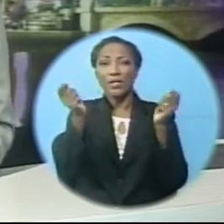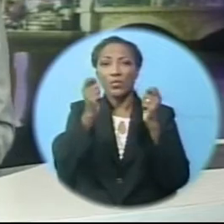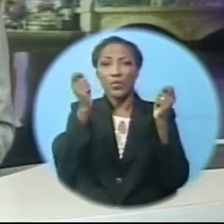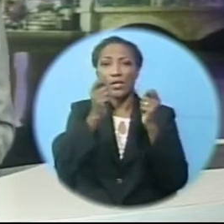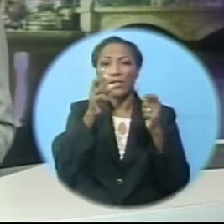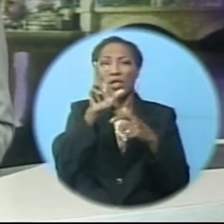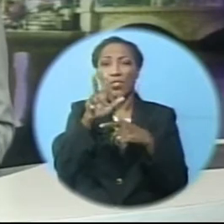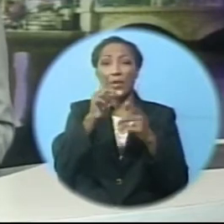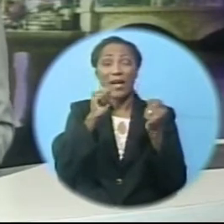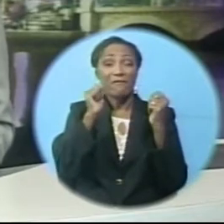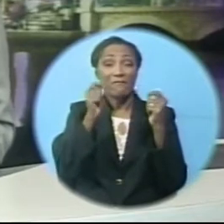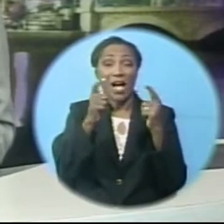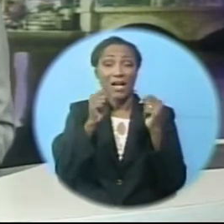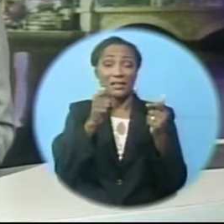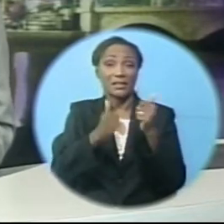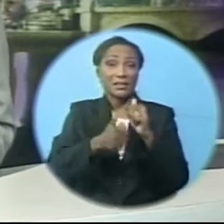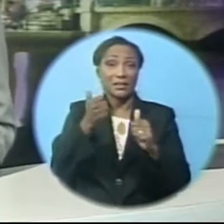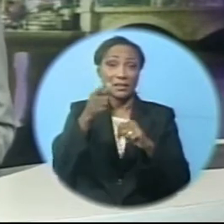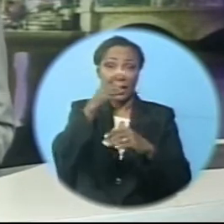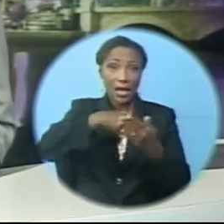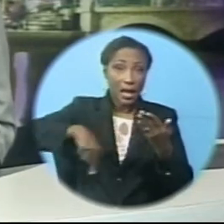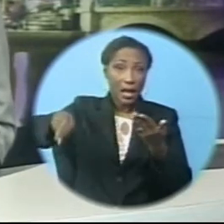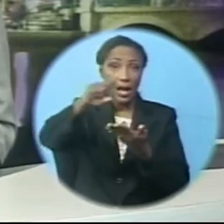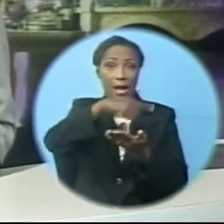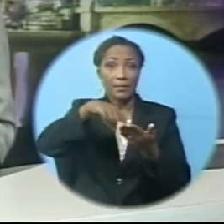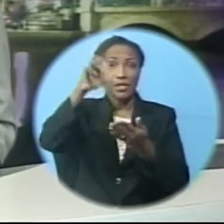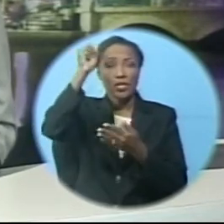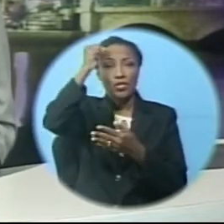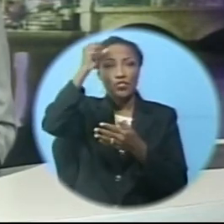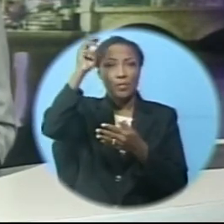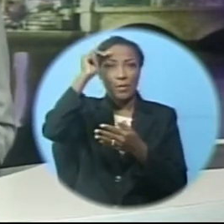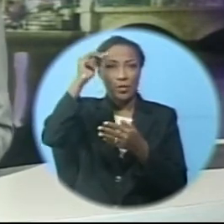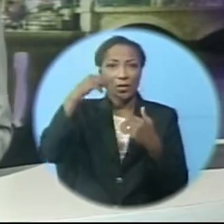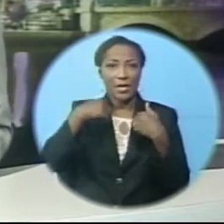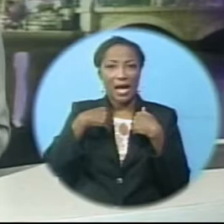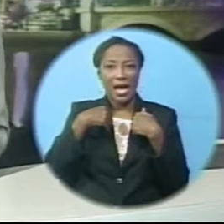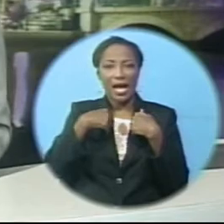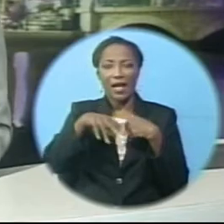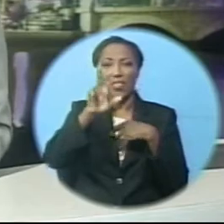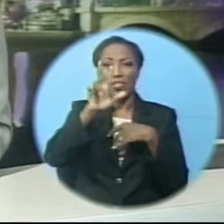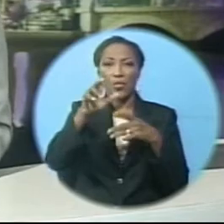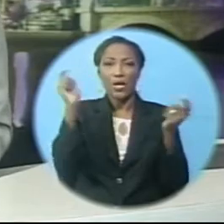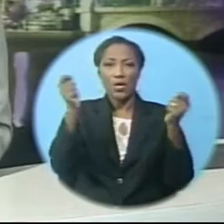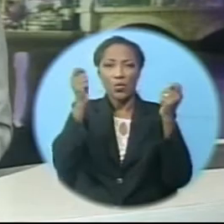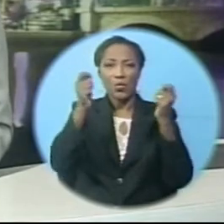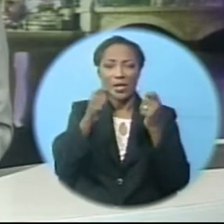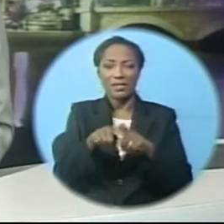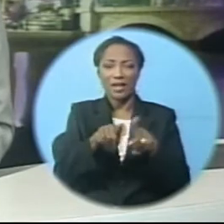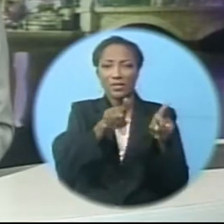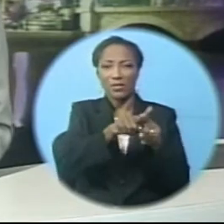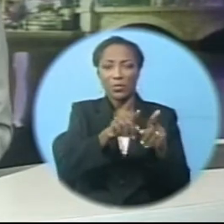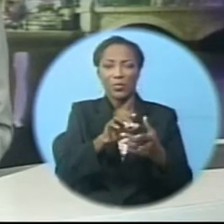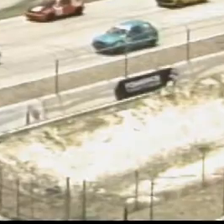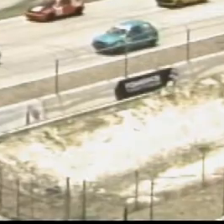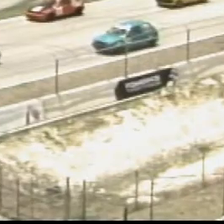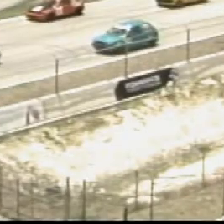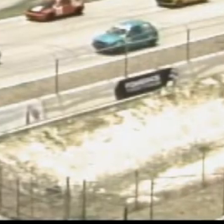Stuart Maloney dominated the SR3 Cup with a hat-trick of victories. CBC's Sean Green reports on some of the